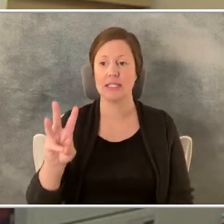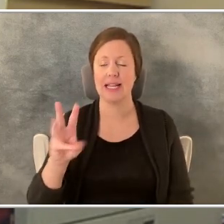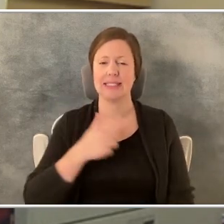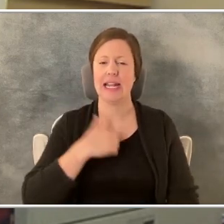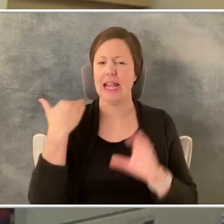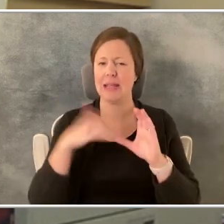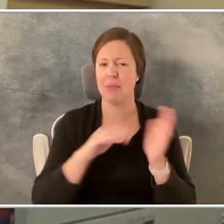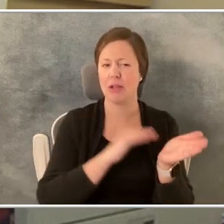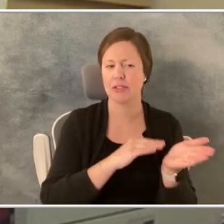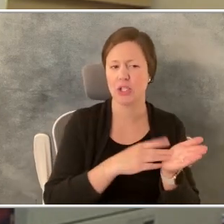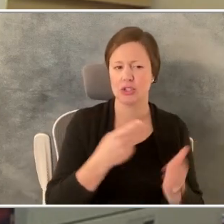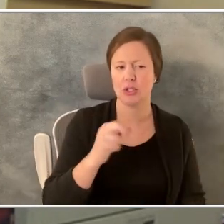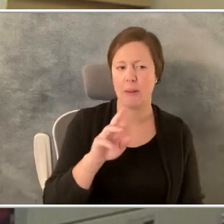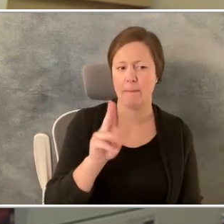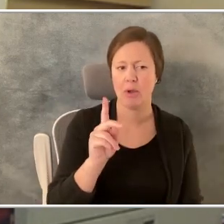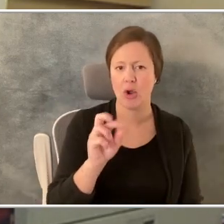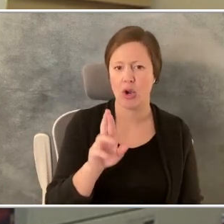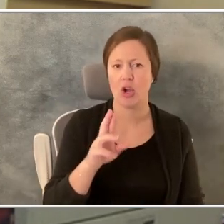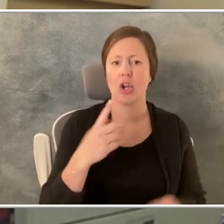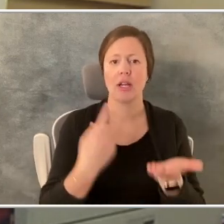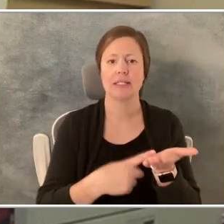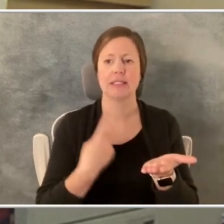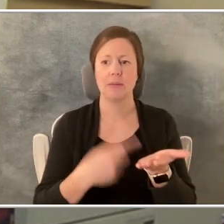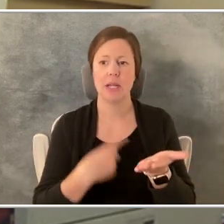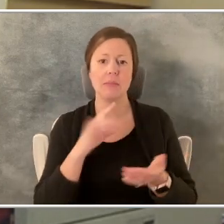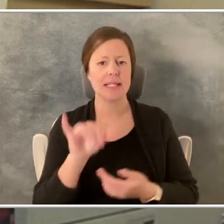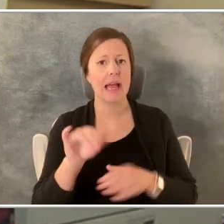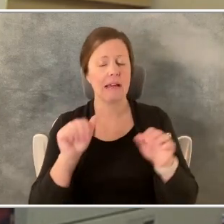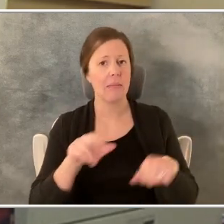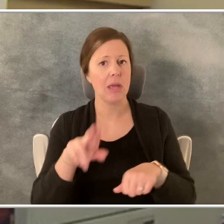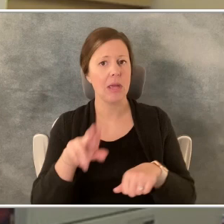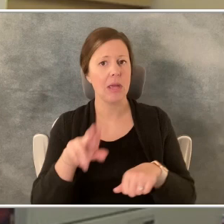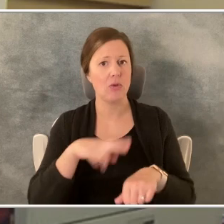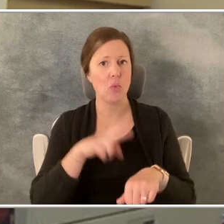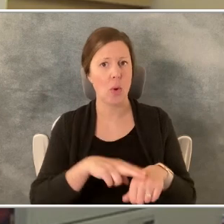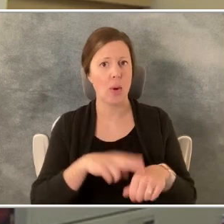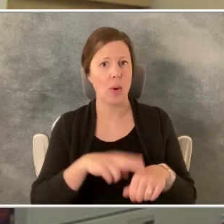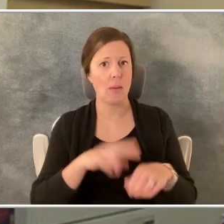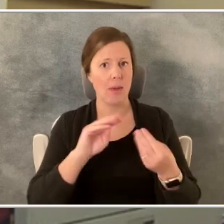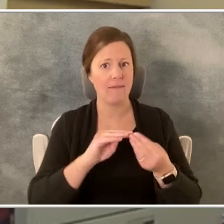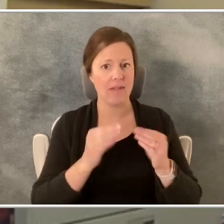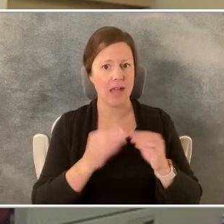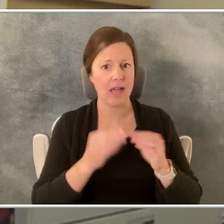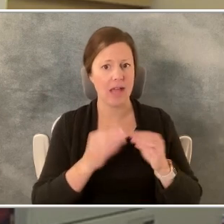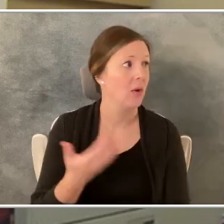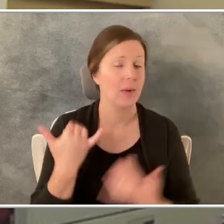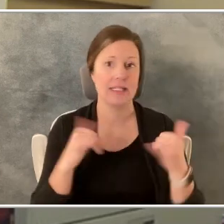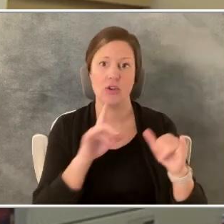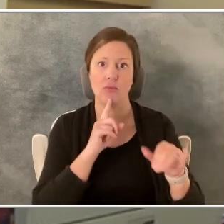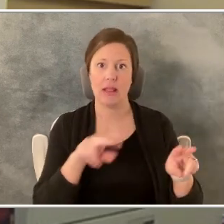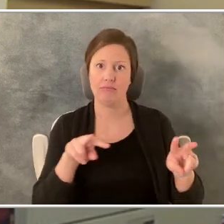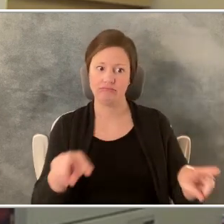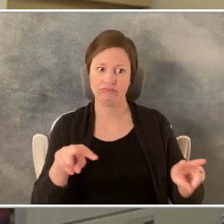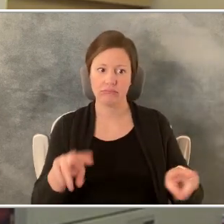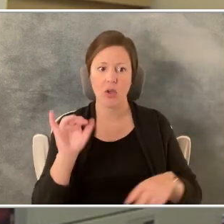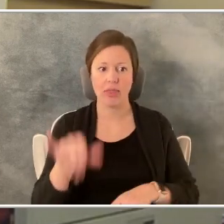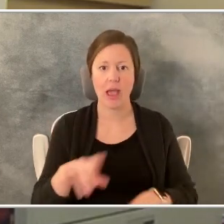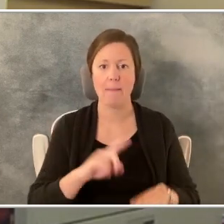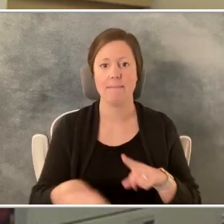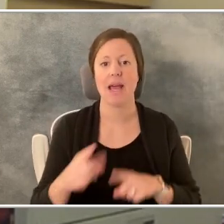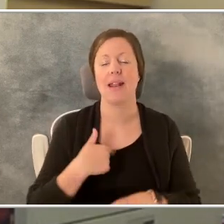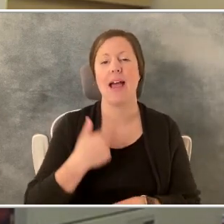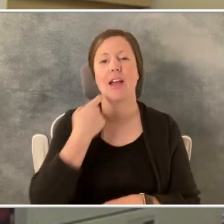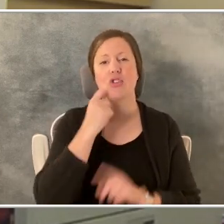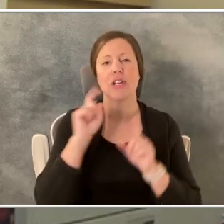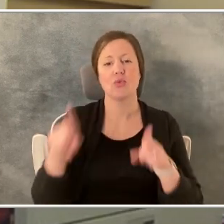And sometimes that can be a normal value. We were still really early after the surgery. I just went to Portugal, Spain,